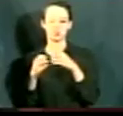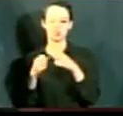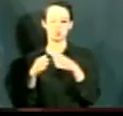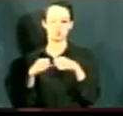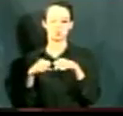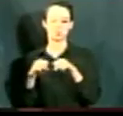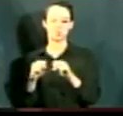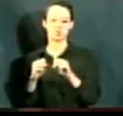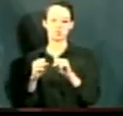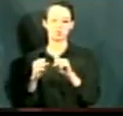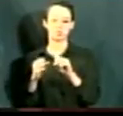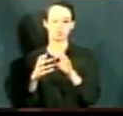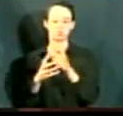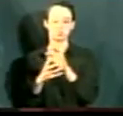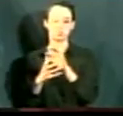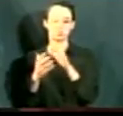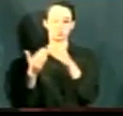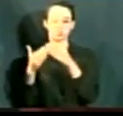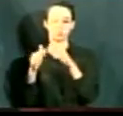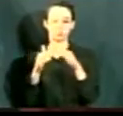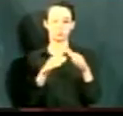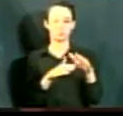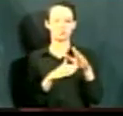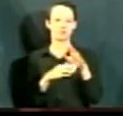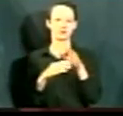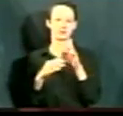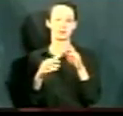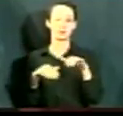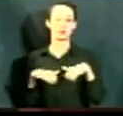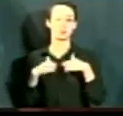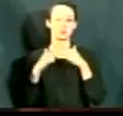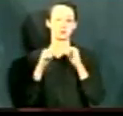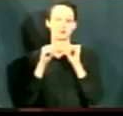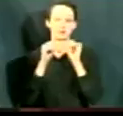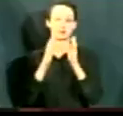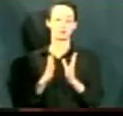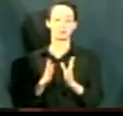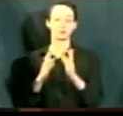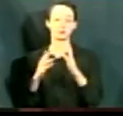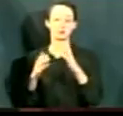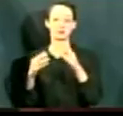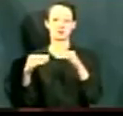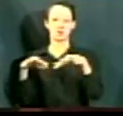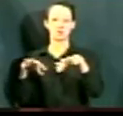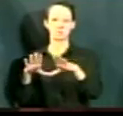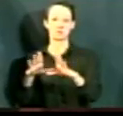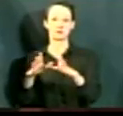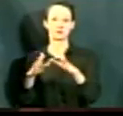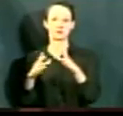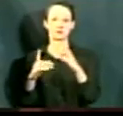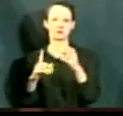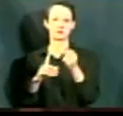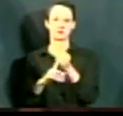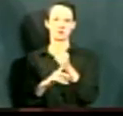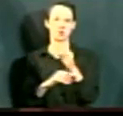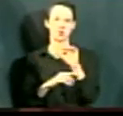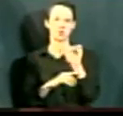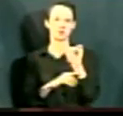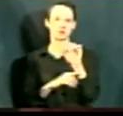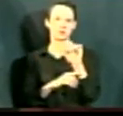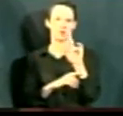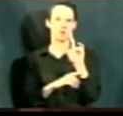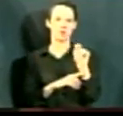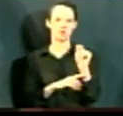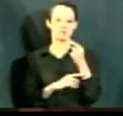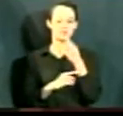for survivors of campus sexual assault, claiming that existing guidelines have failed. According to this